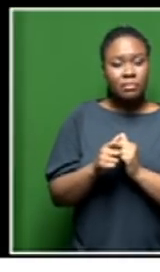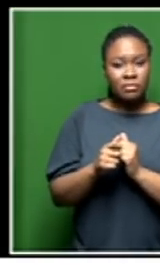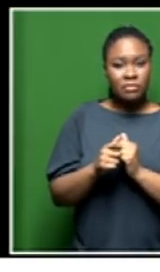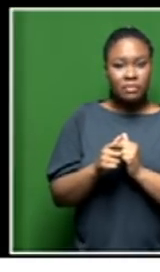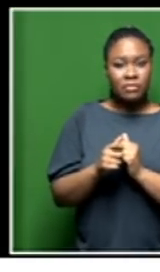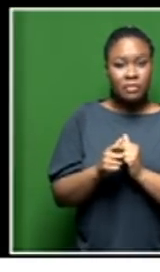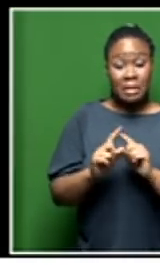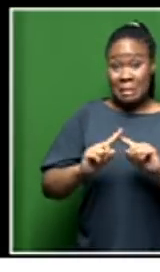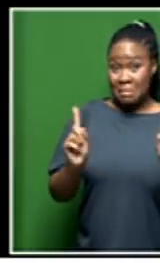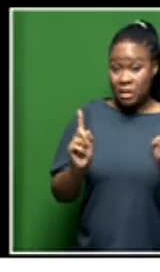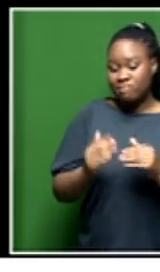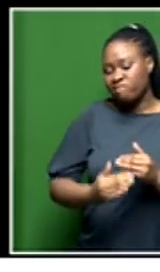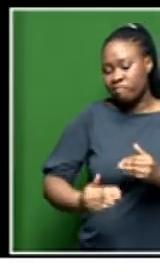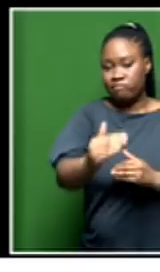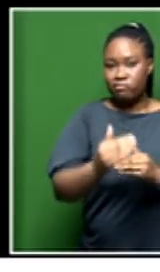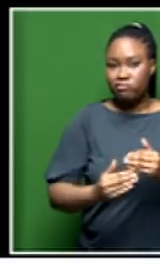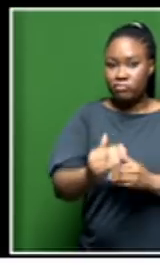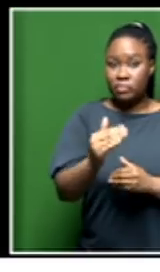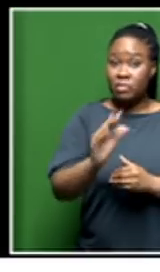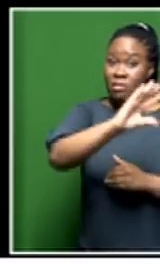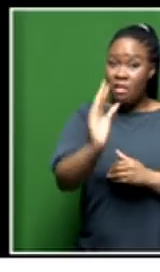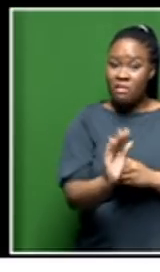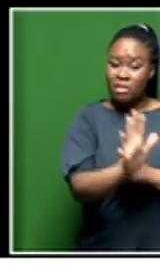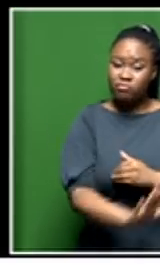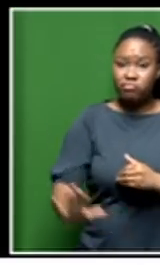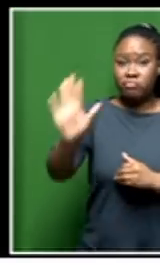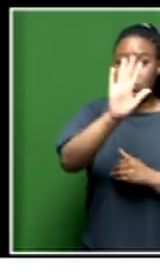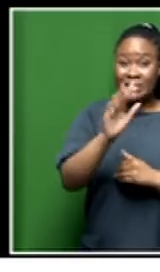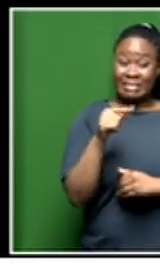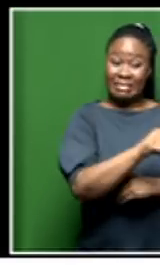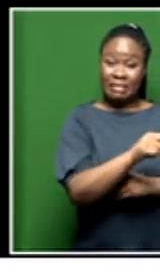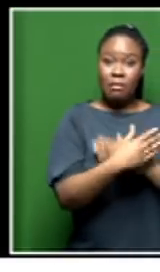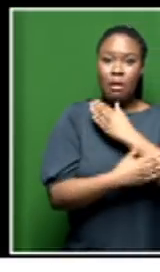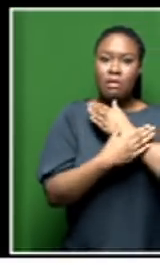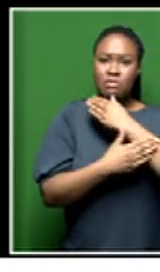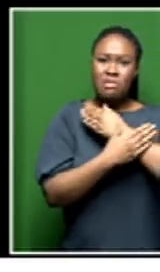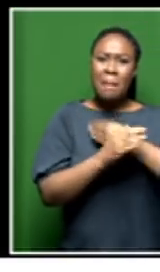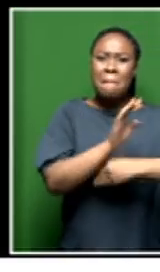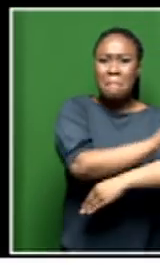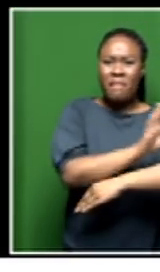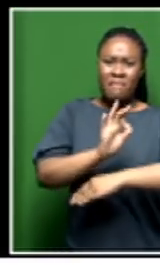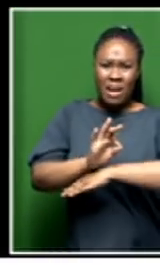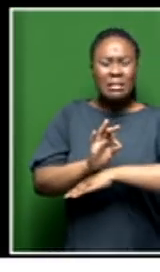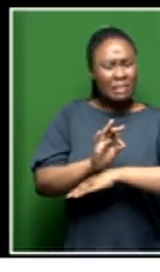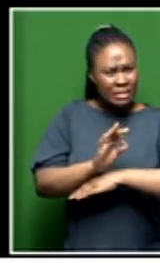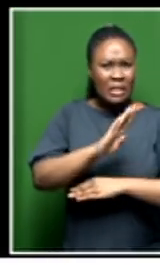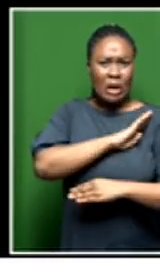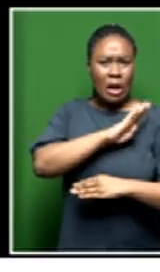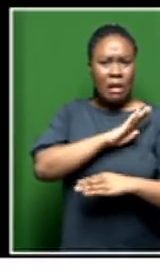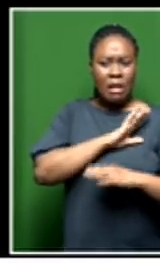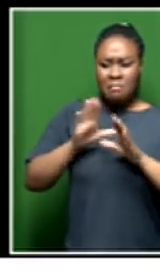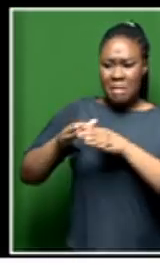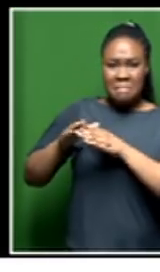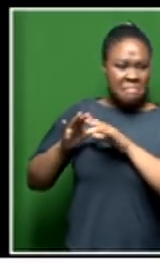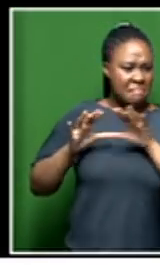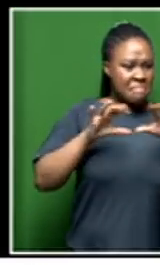opportunity. But going forward in Africa, especially in Burkina Faso, there must be an end to coup d'etats.